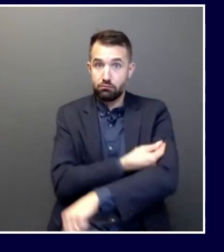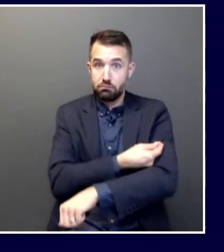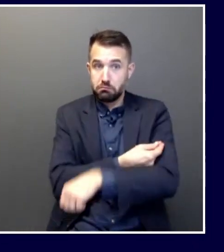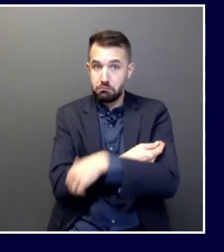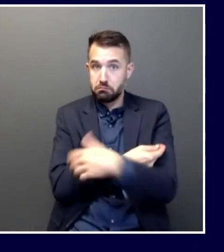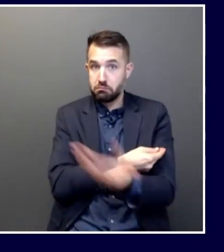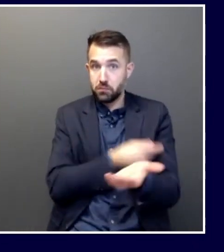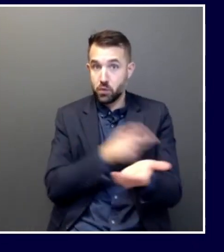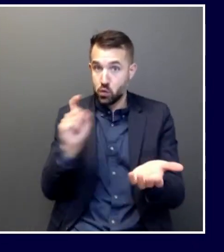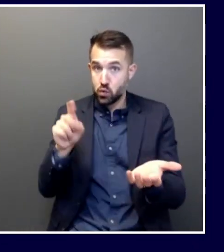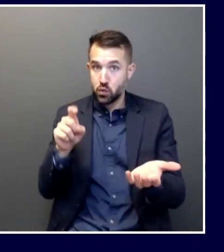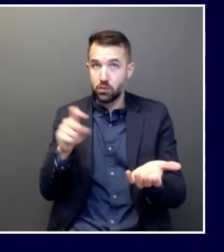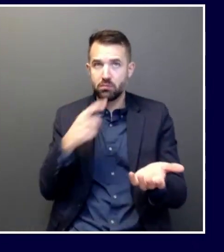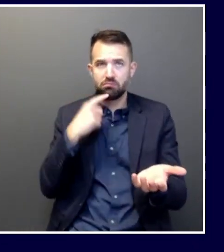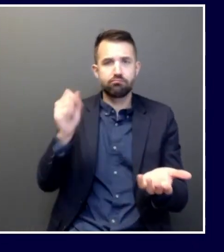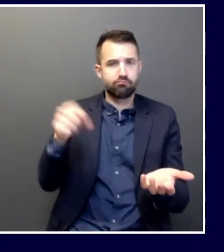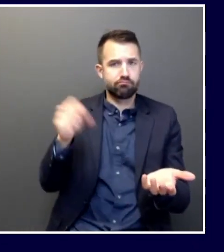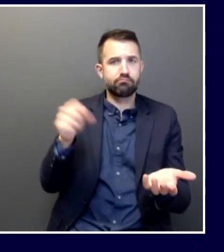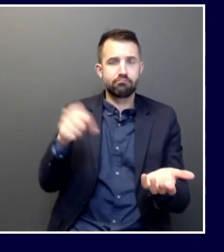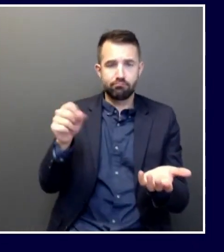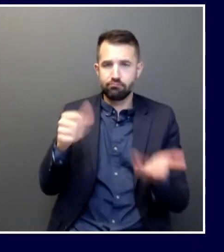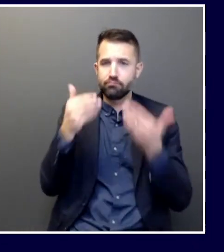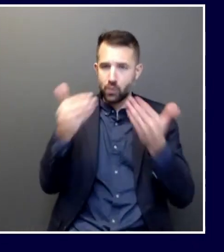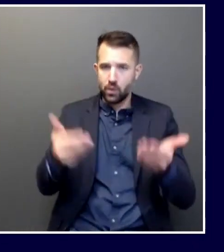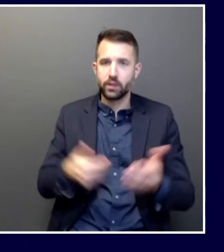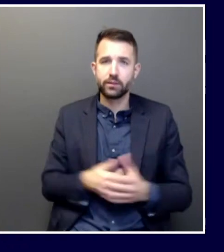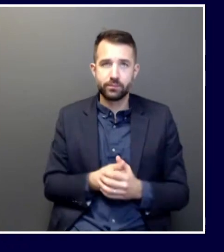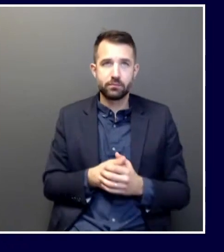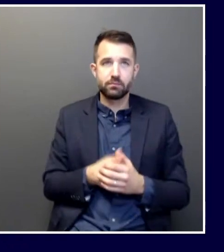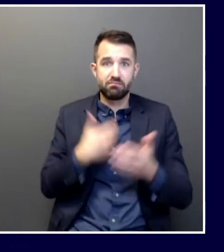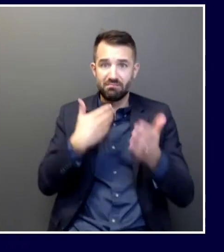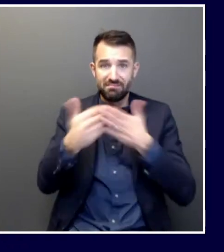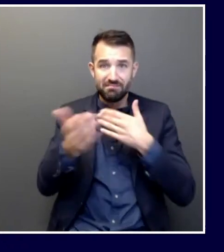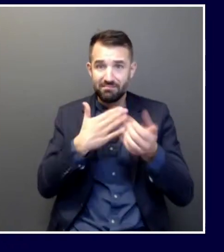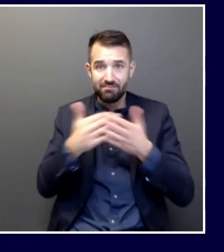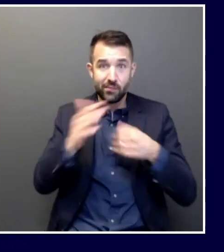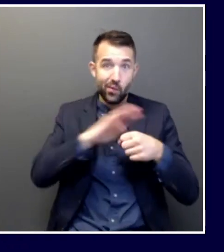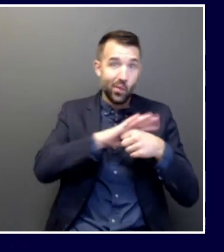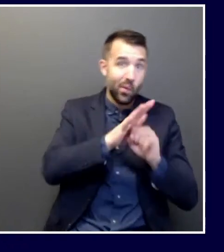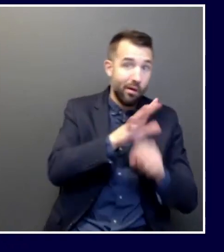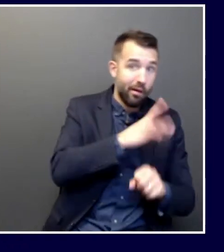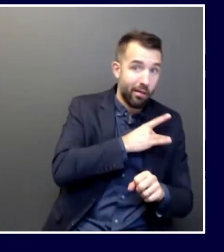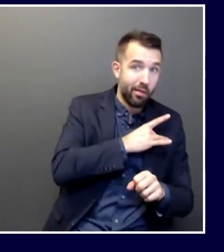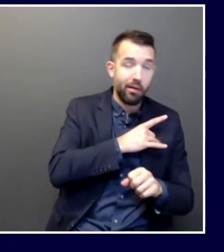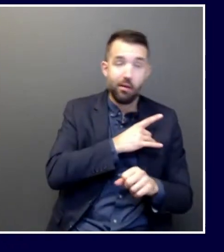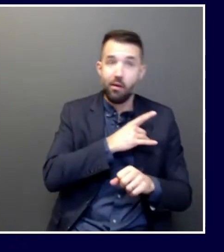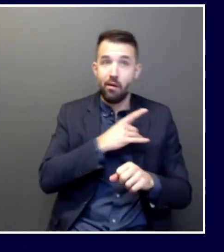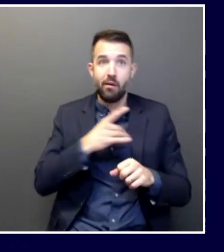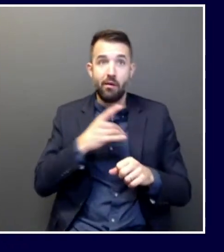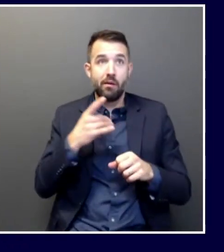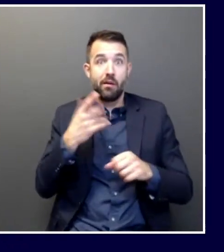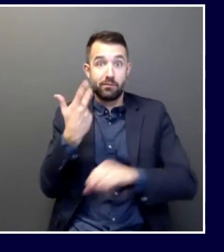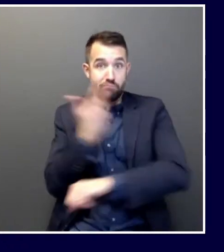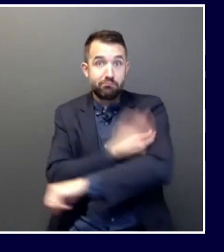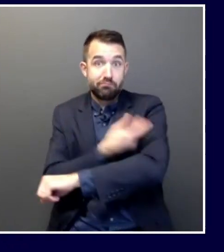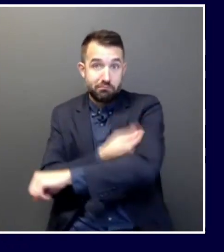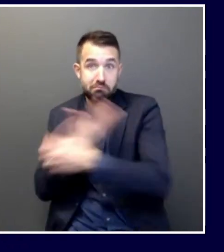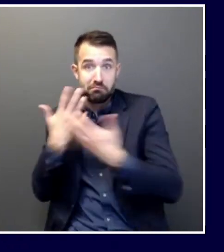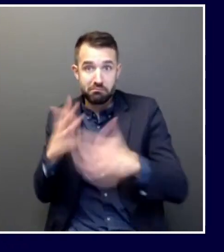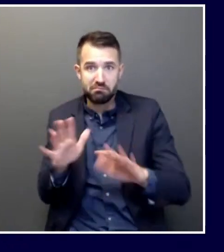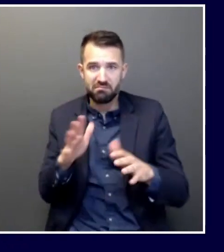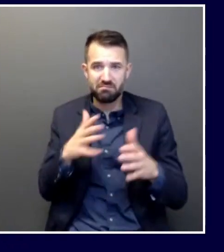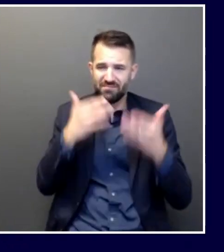is yes. So an individual who had COVID, got vaccinated, they should still get a booster as per the